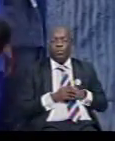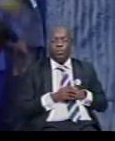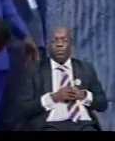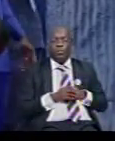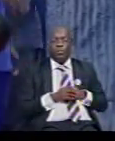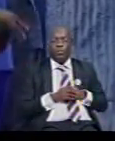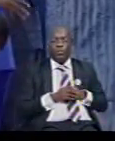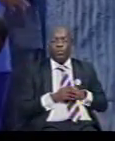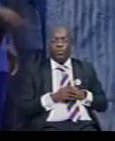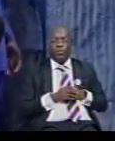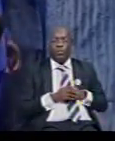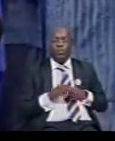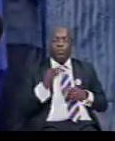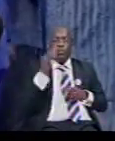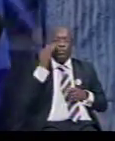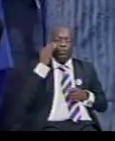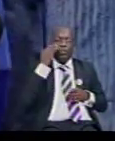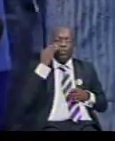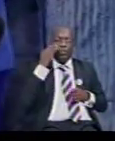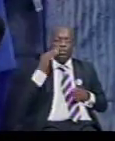Also healing.